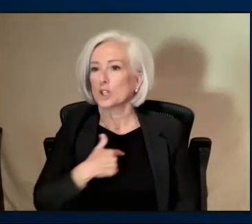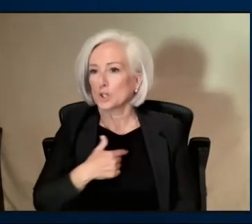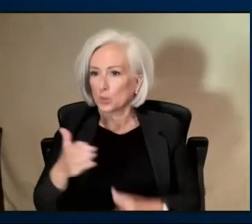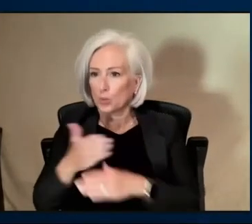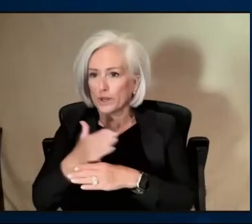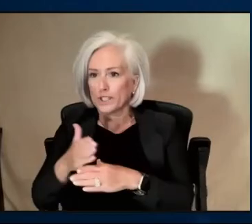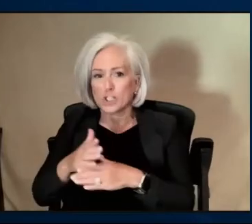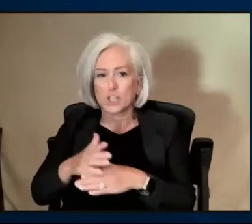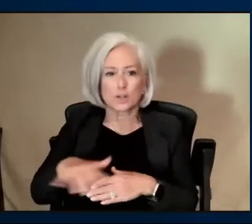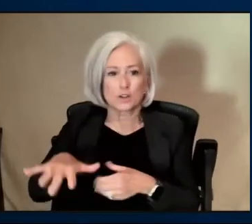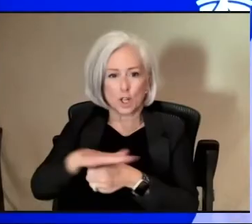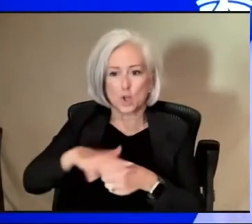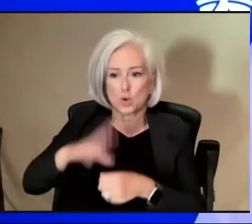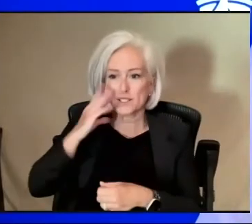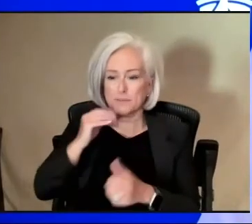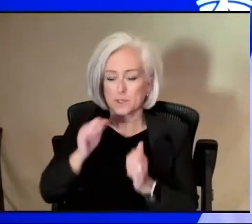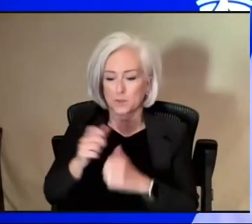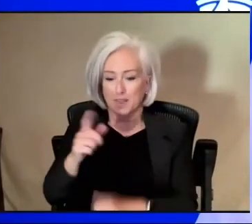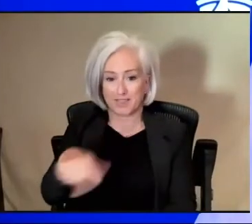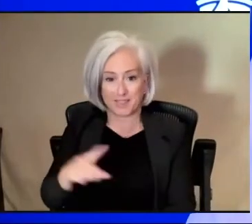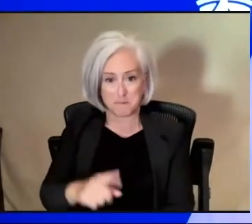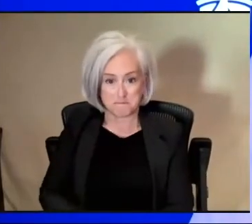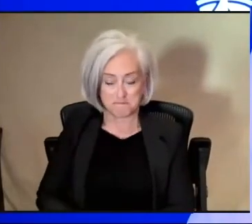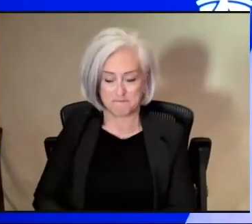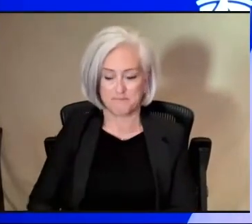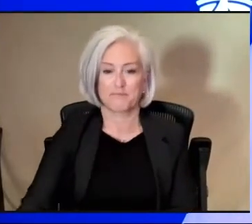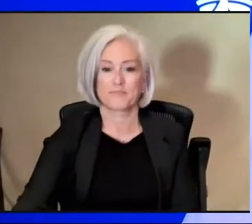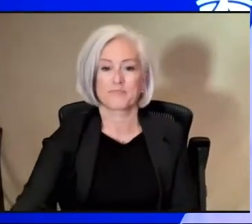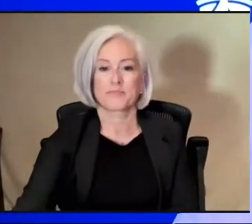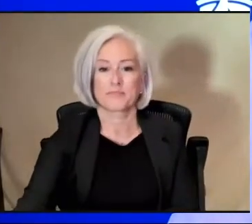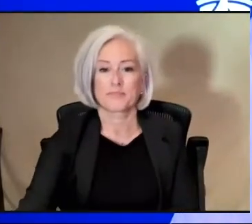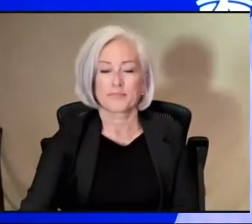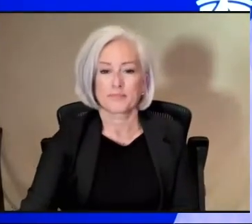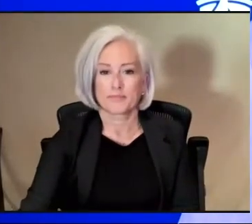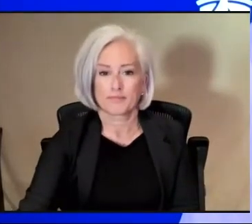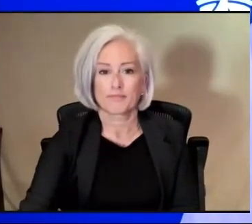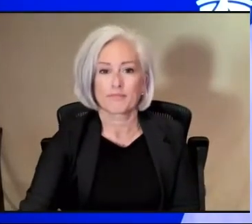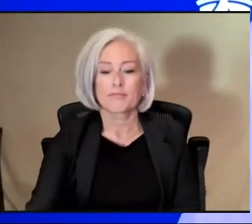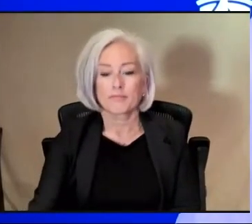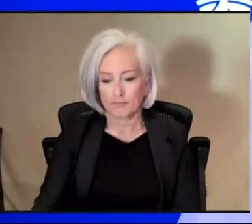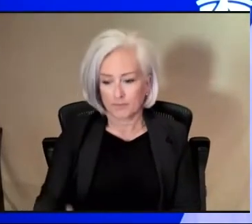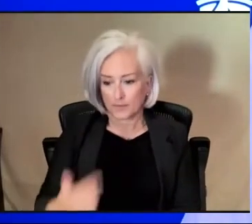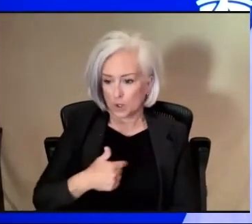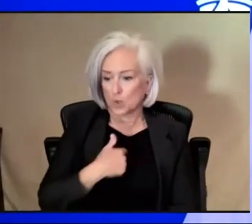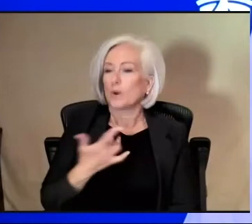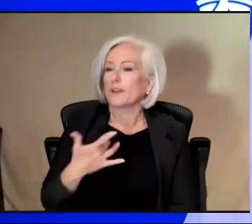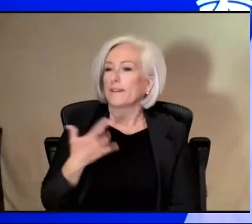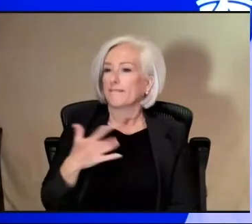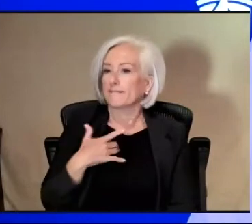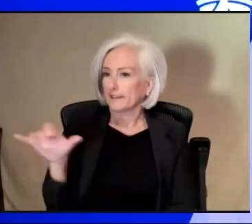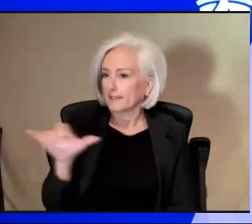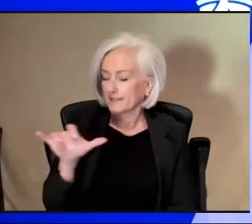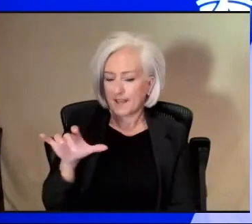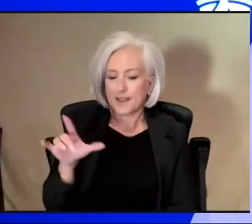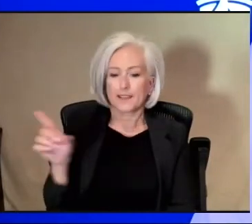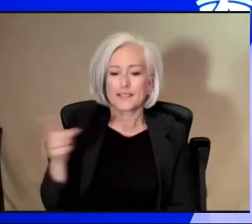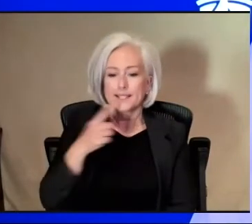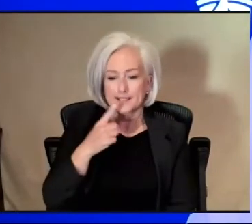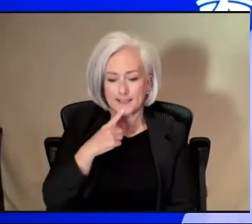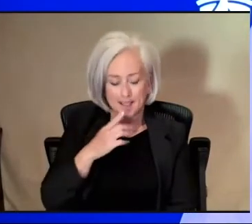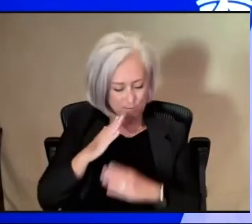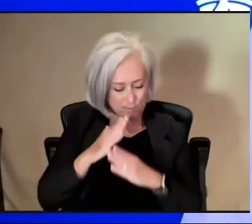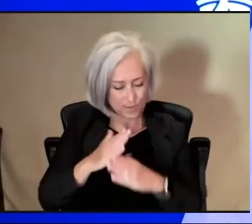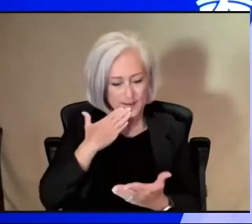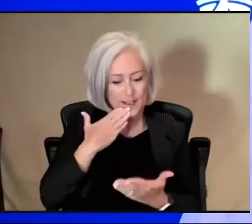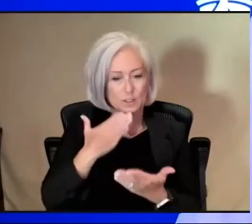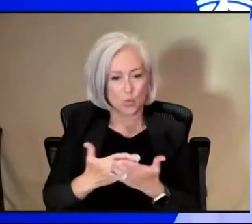that? Yeah, we were giving it. We do feel, just like Dr. Pullen said, it does protect you very well. It is